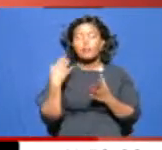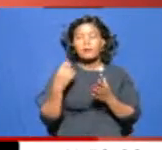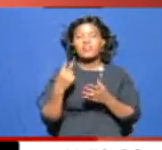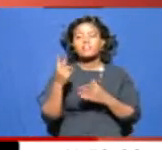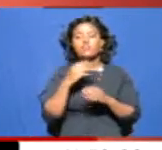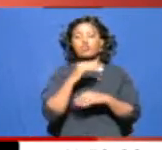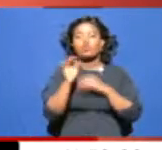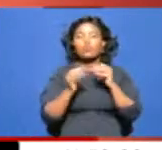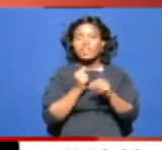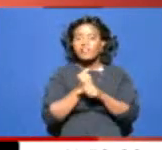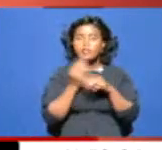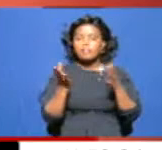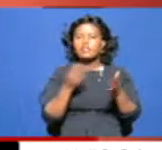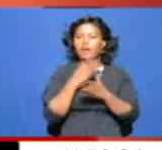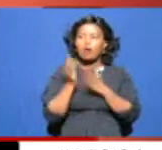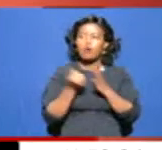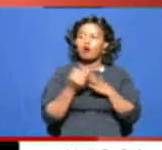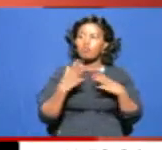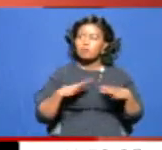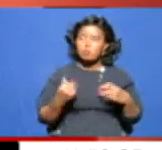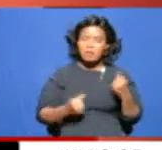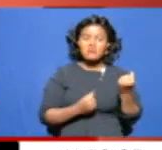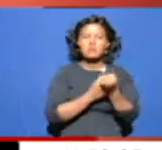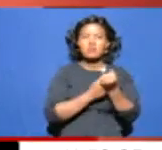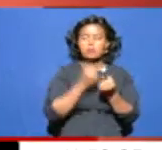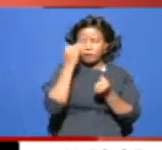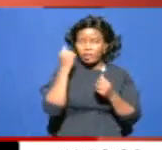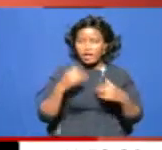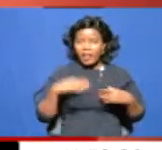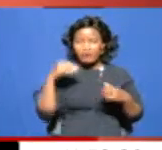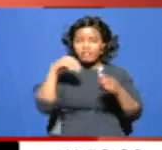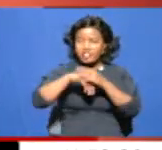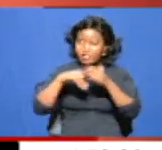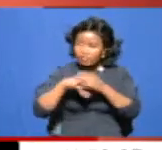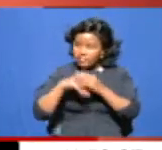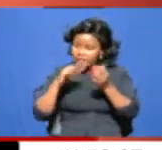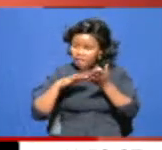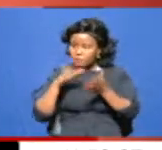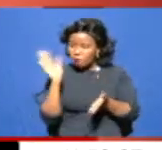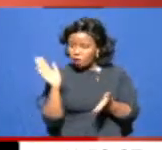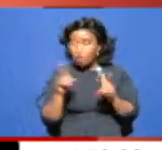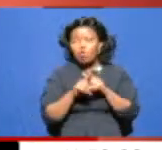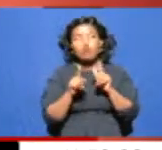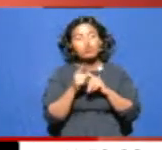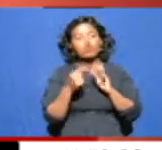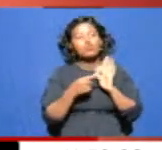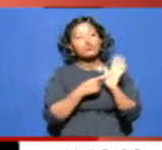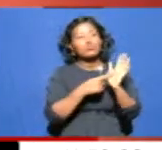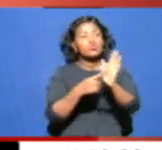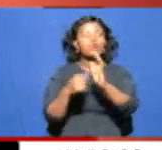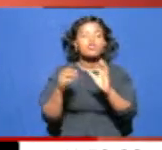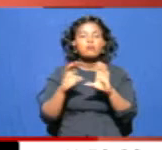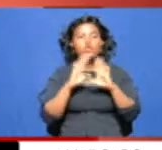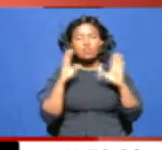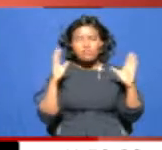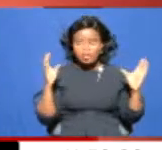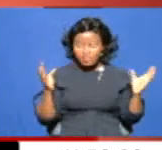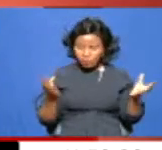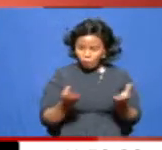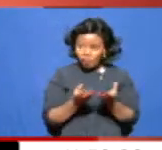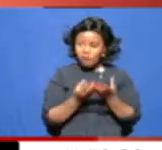everyone is talking about Ulinzi Stars because of what they've put to ensure that they market themselves to the world. And you can see it's bore fruits. Look at